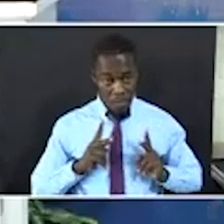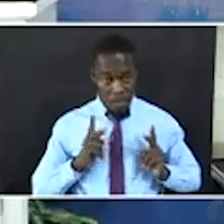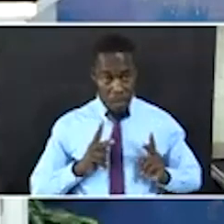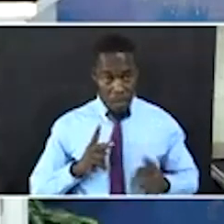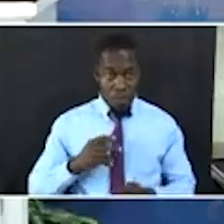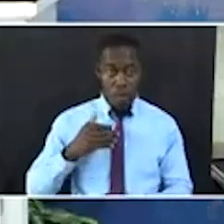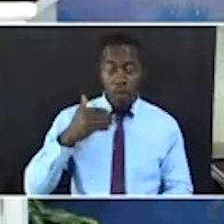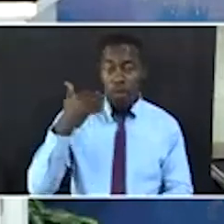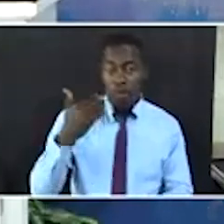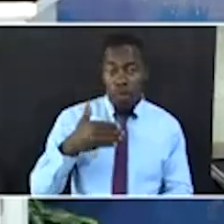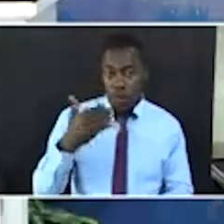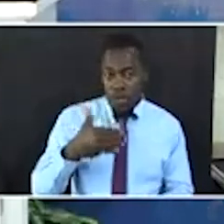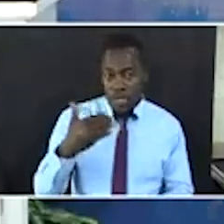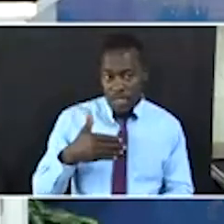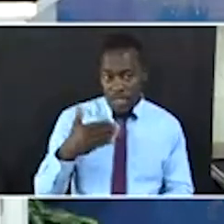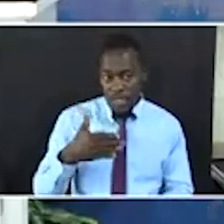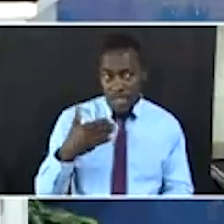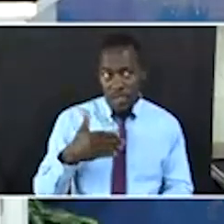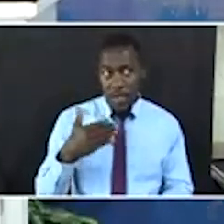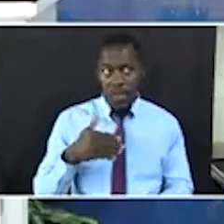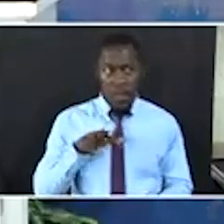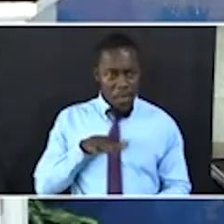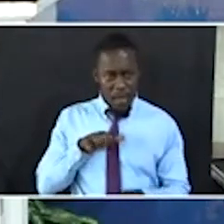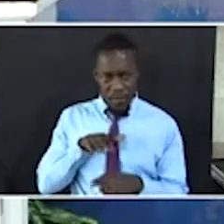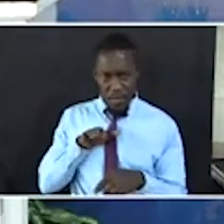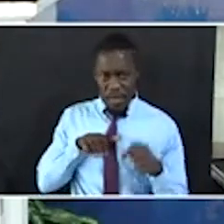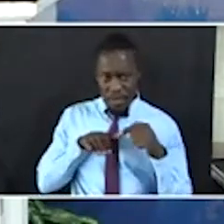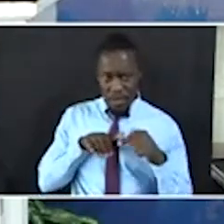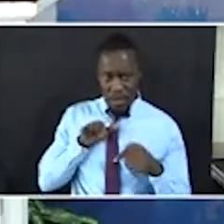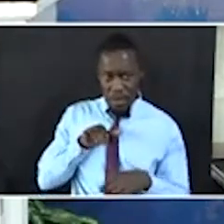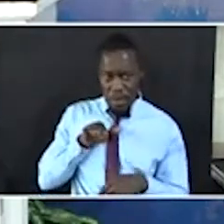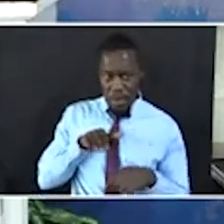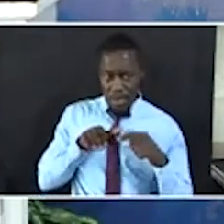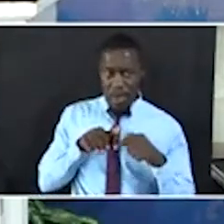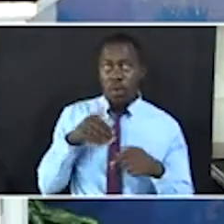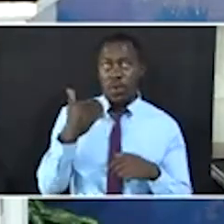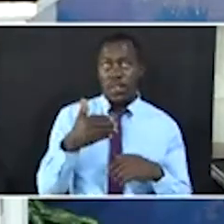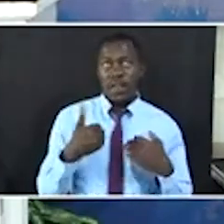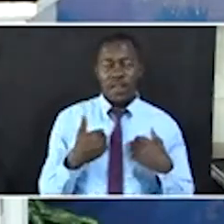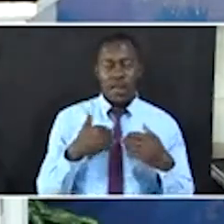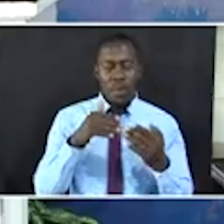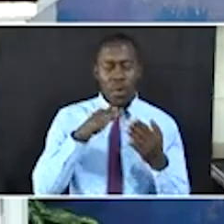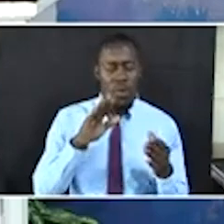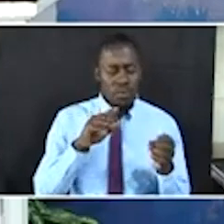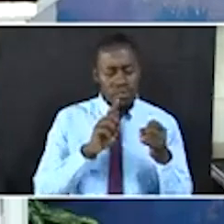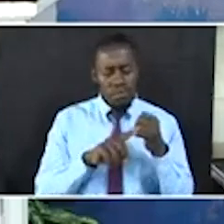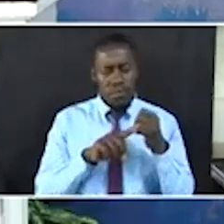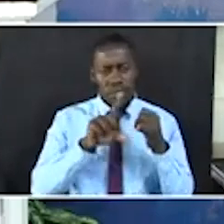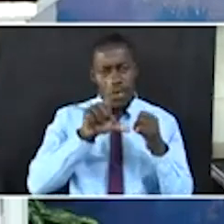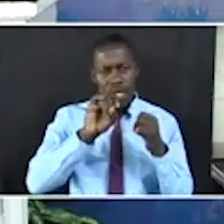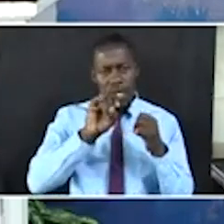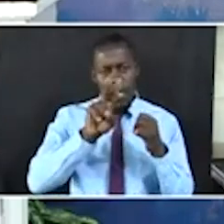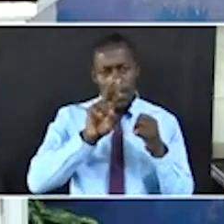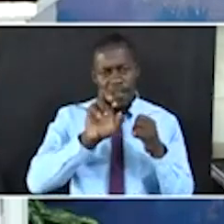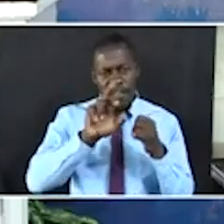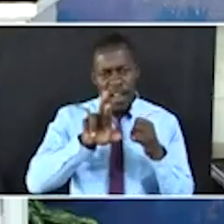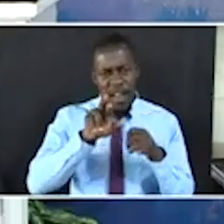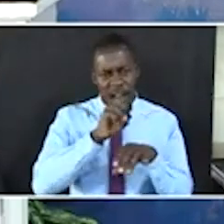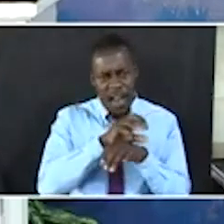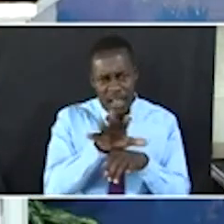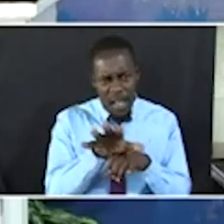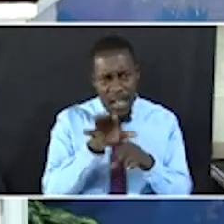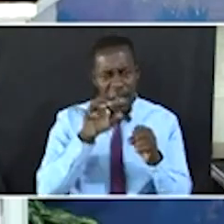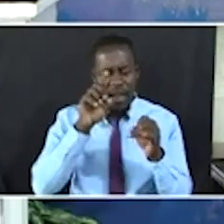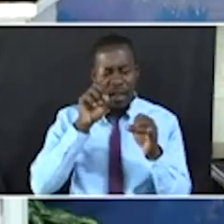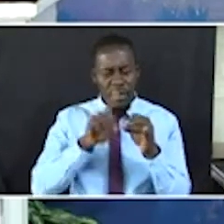normally affect women. Women, me, today is a Women's